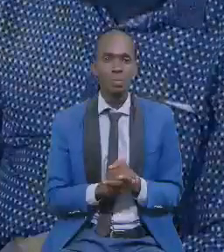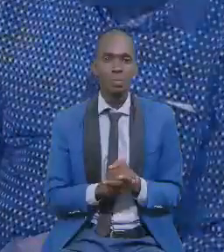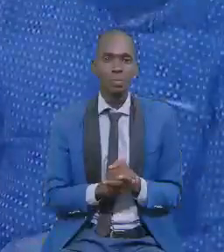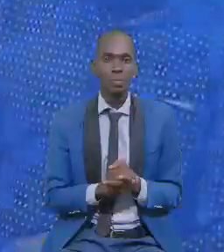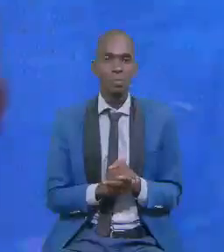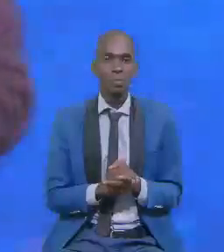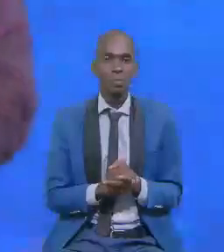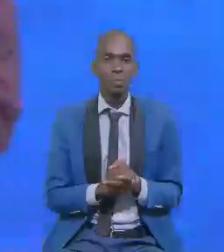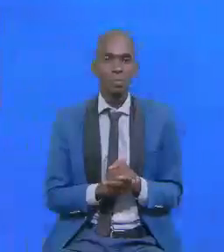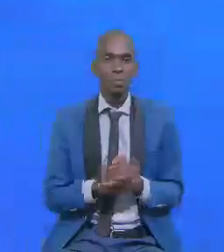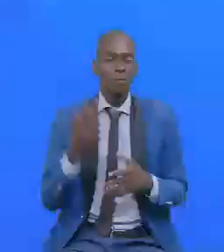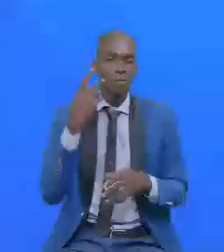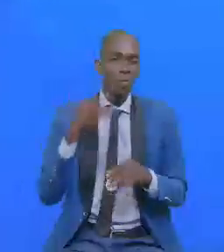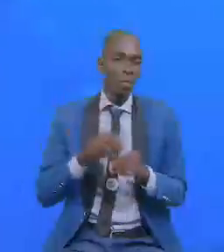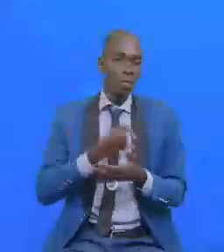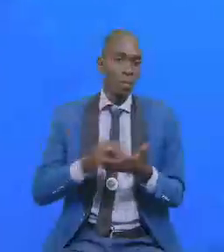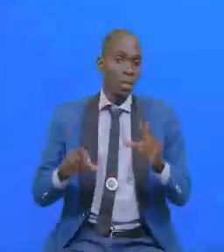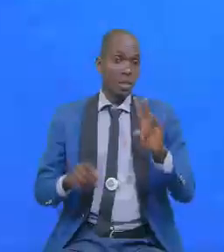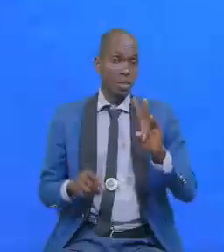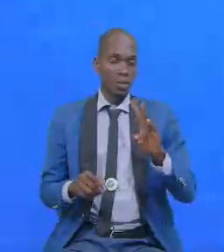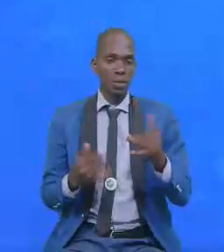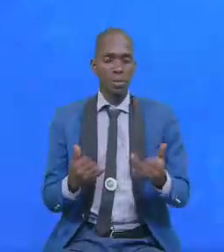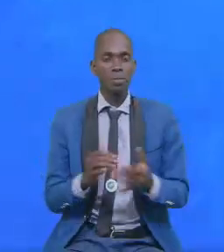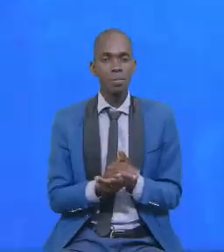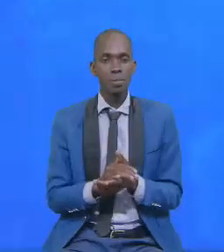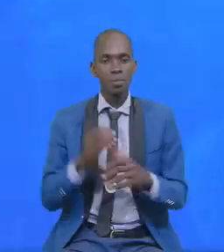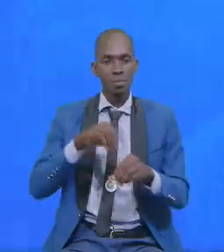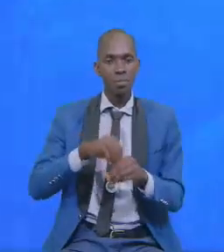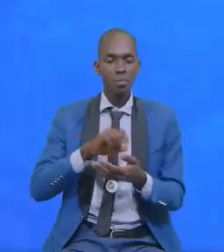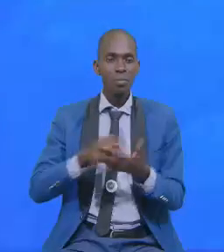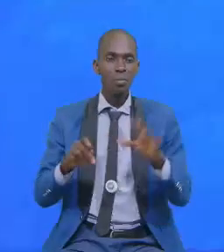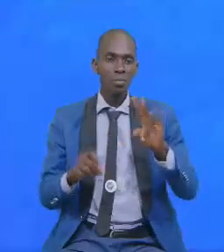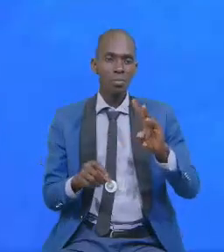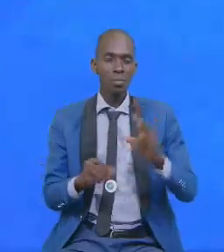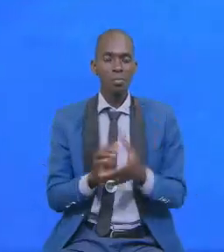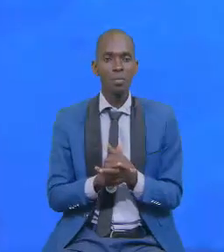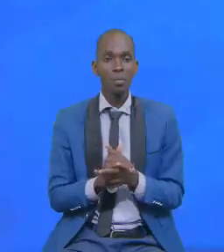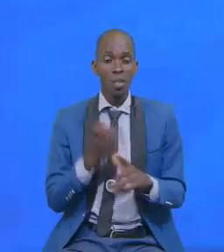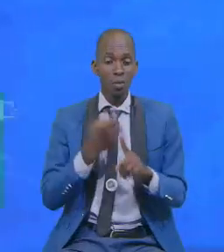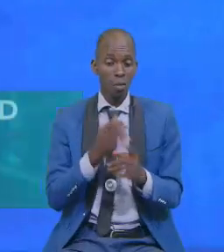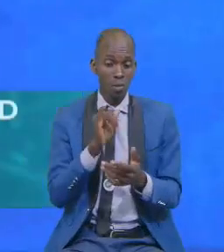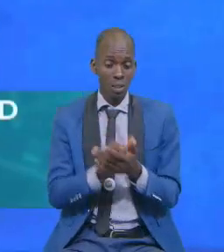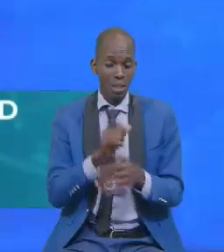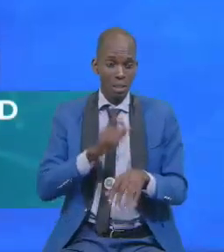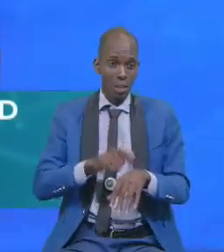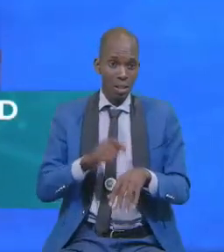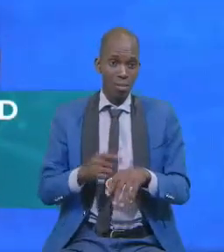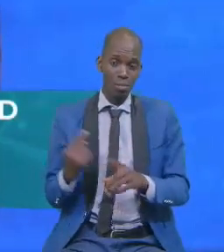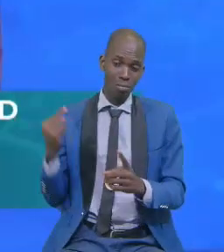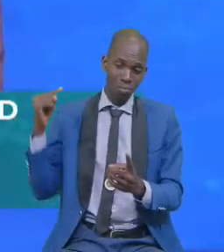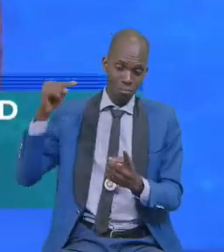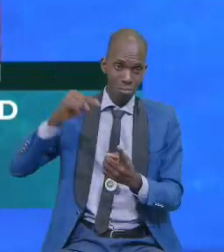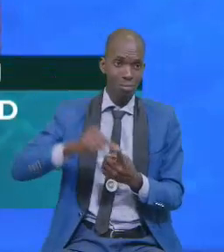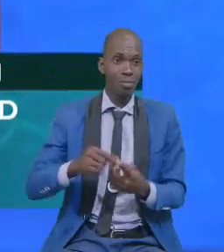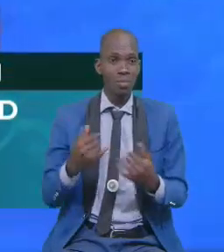Look at verse 17 there. In verse 17, from that time Jesus began,